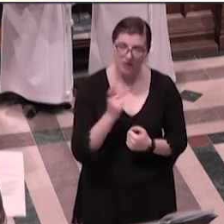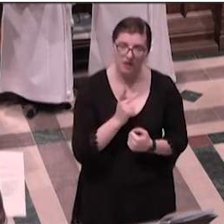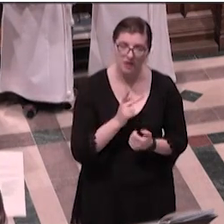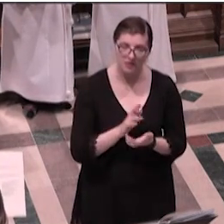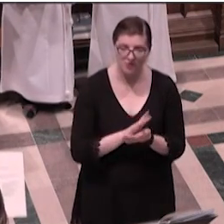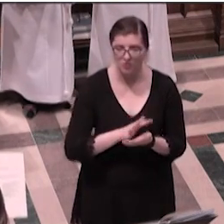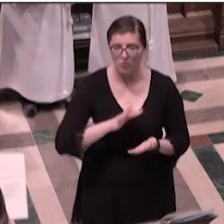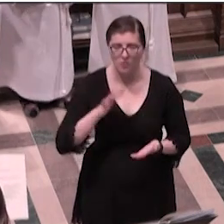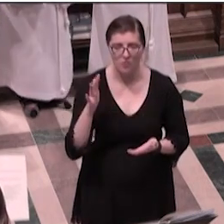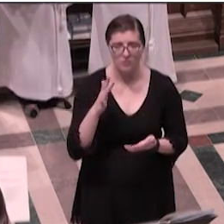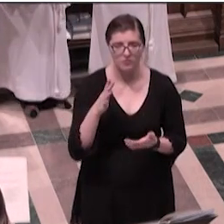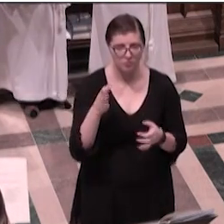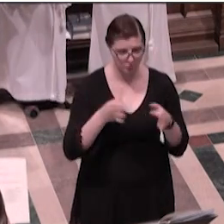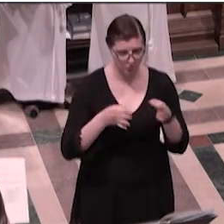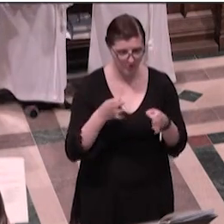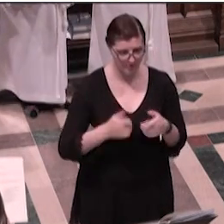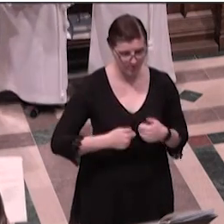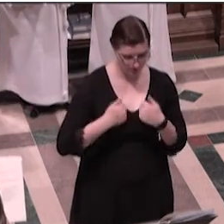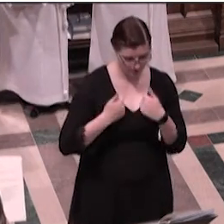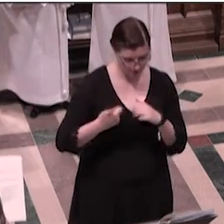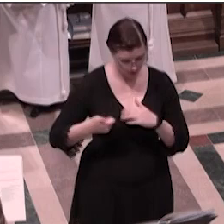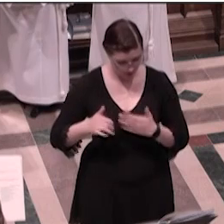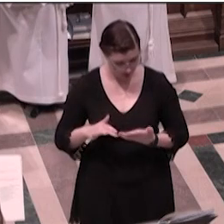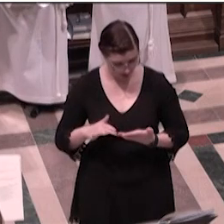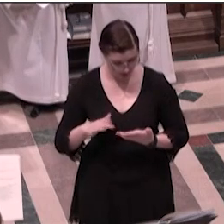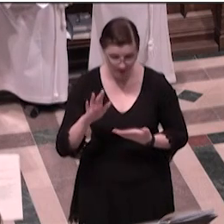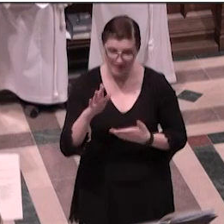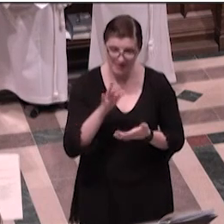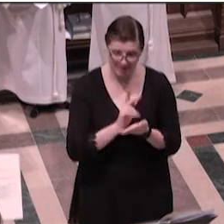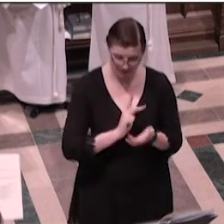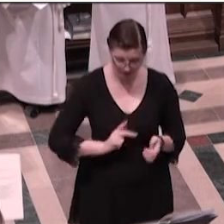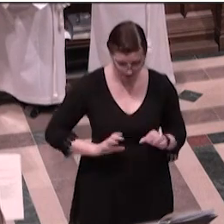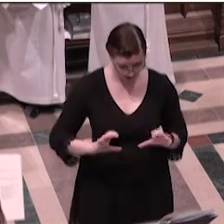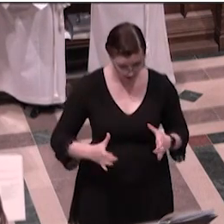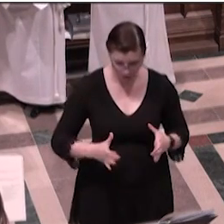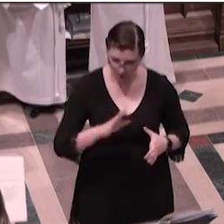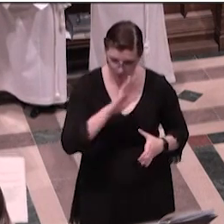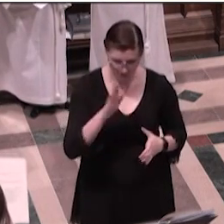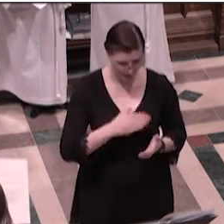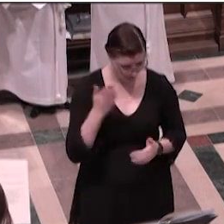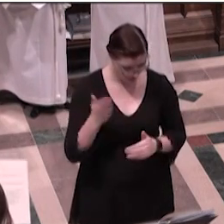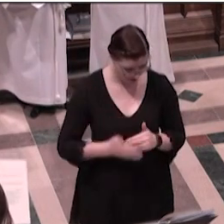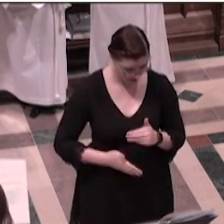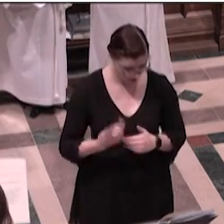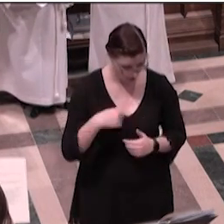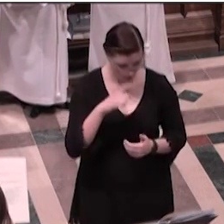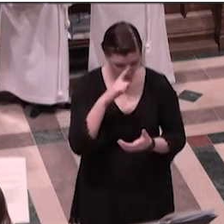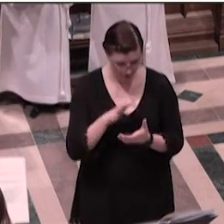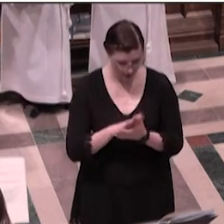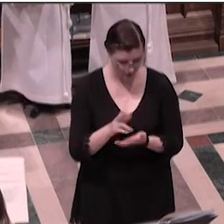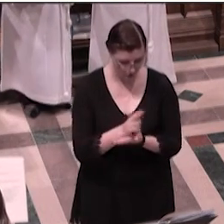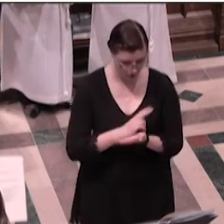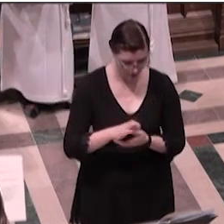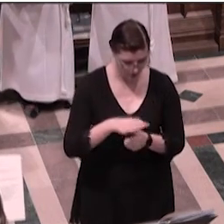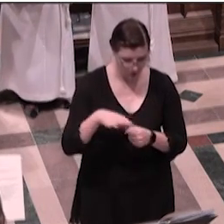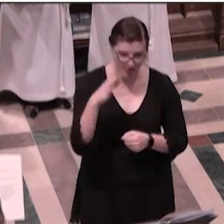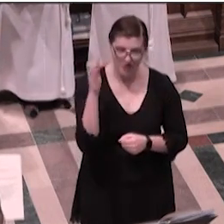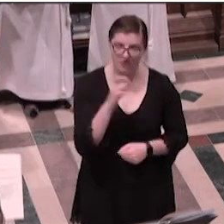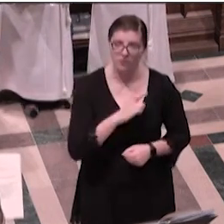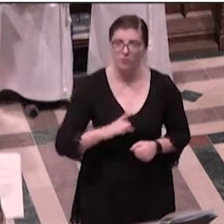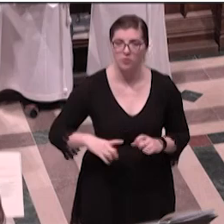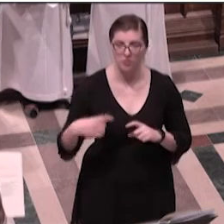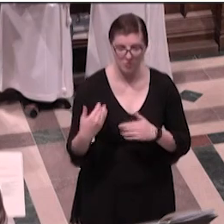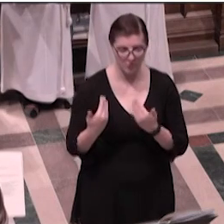the dead, and his kingdom will have no end. We believe in the Holy Spirit, the Lord, the giver of